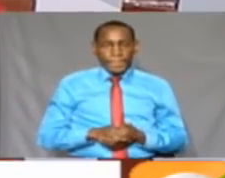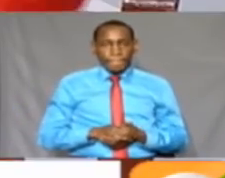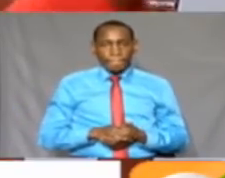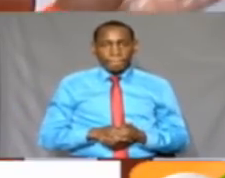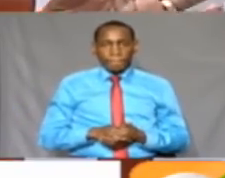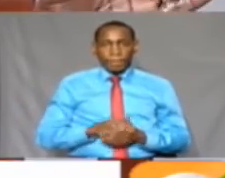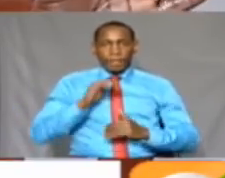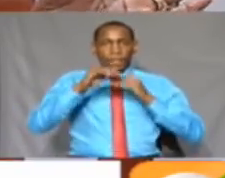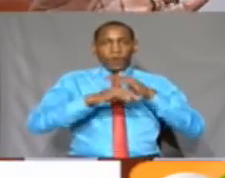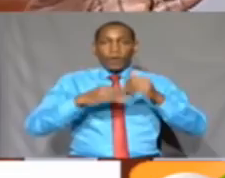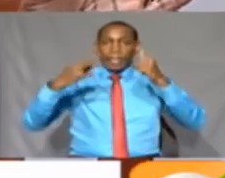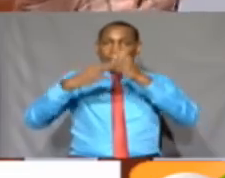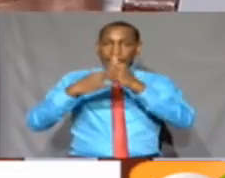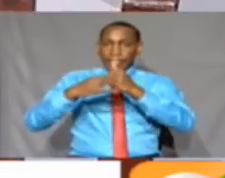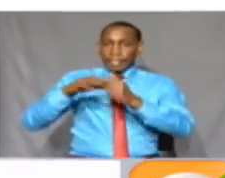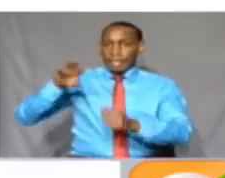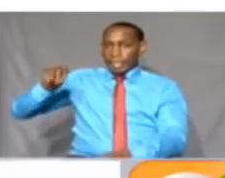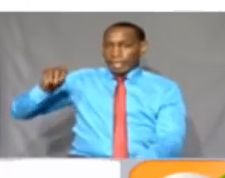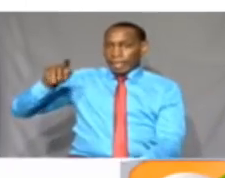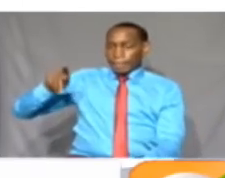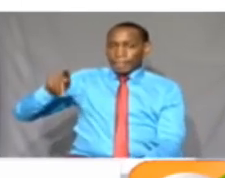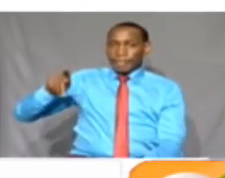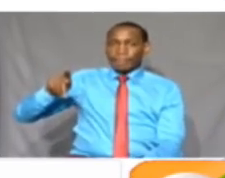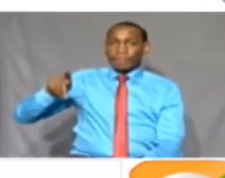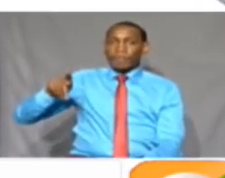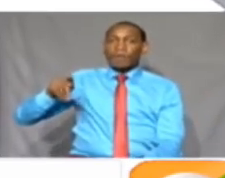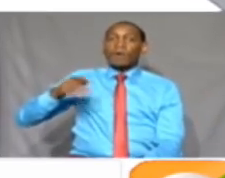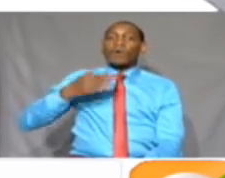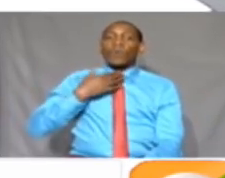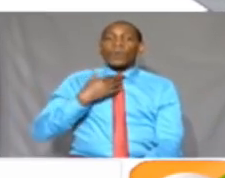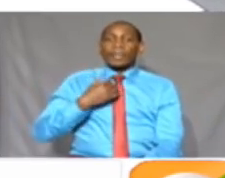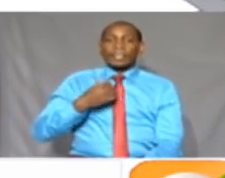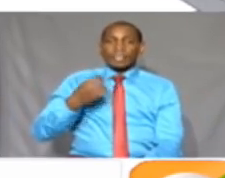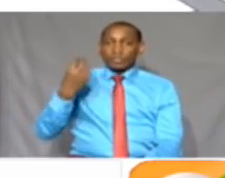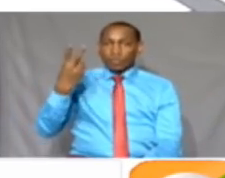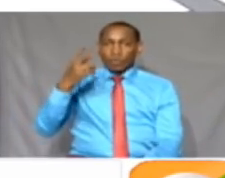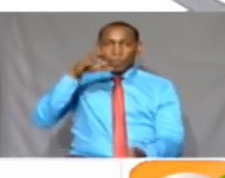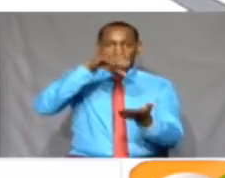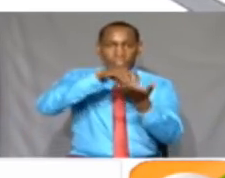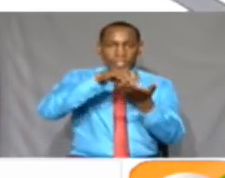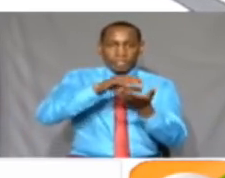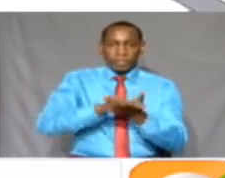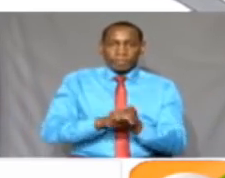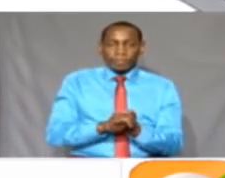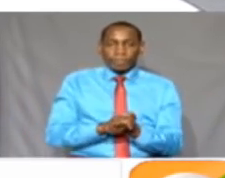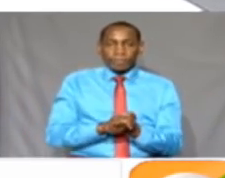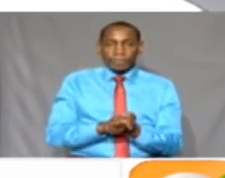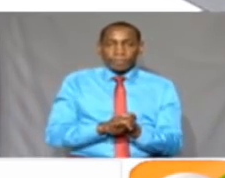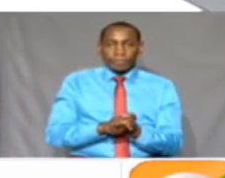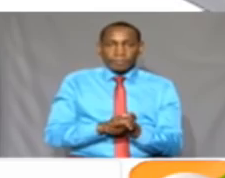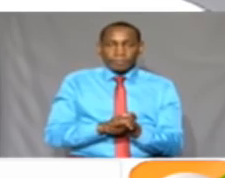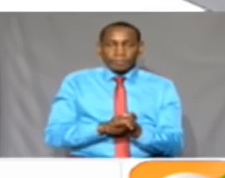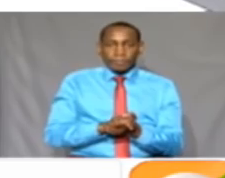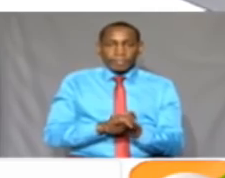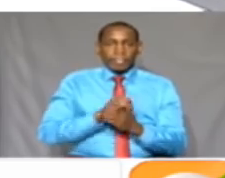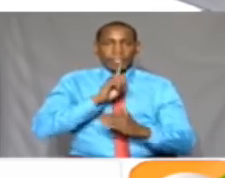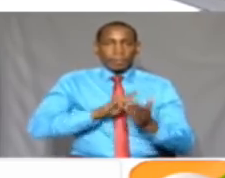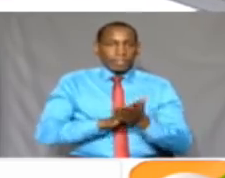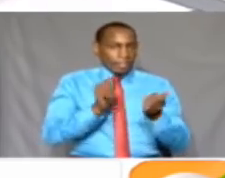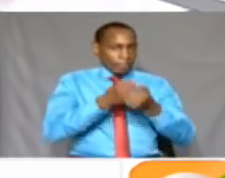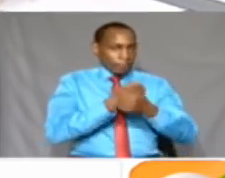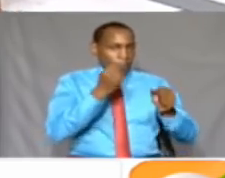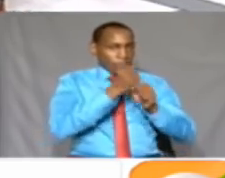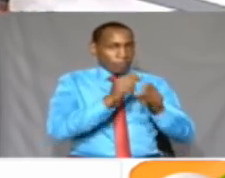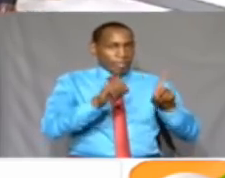all 8 MPs looking for two positions. Yep. The ones who are more realistic will say, oh, okay, I will not be able to do